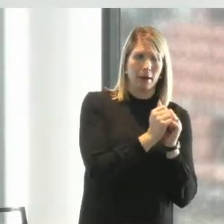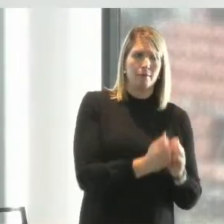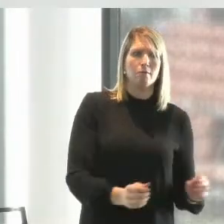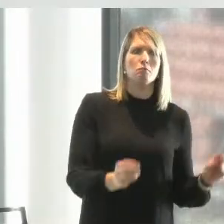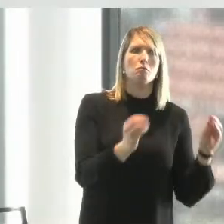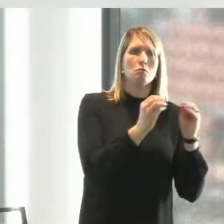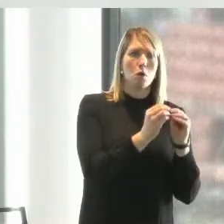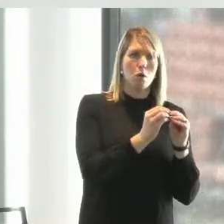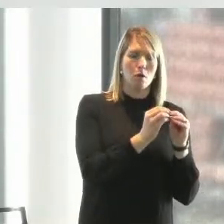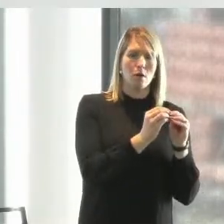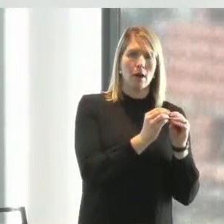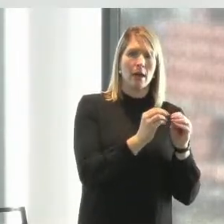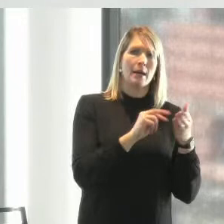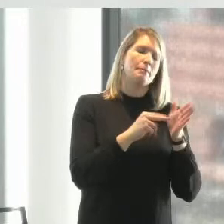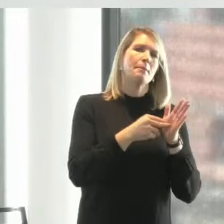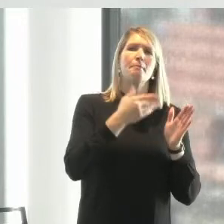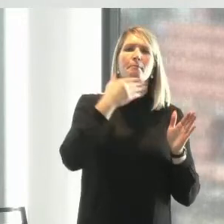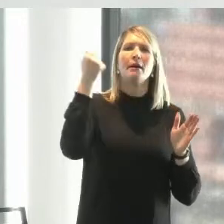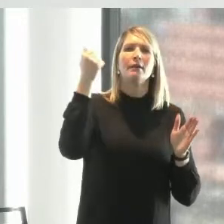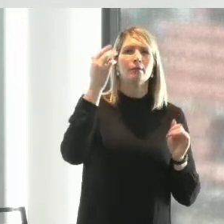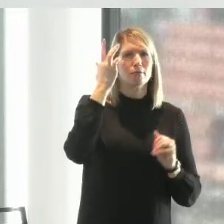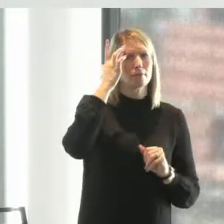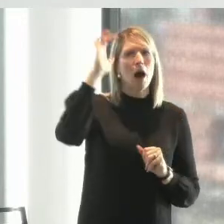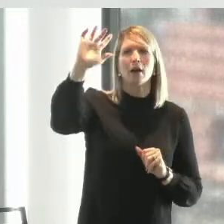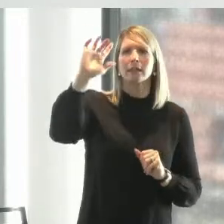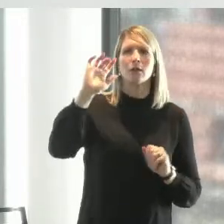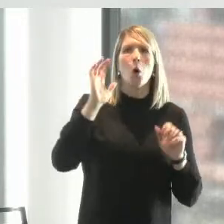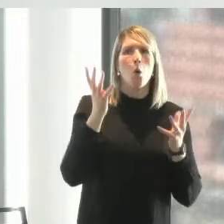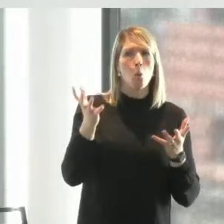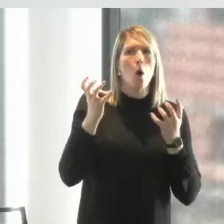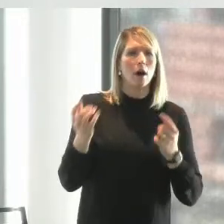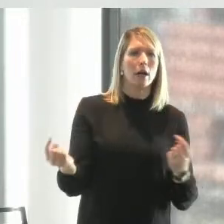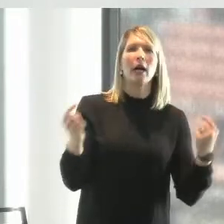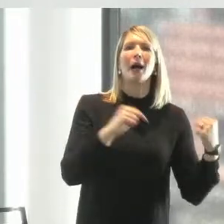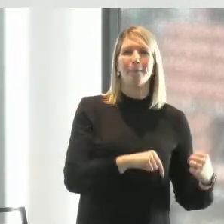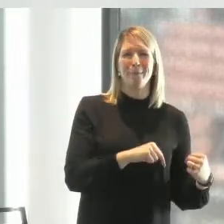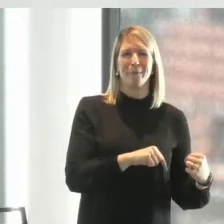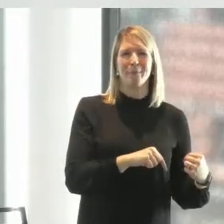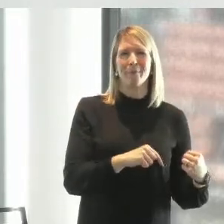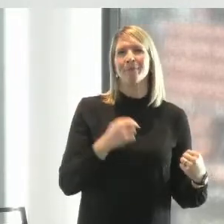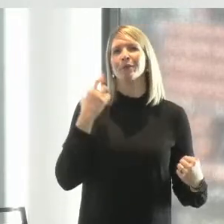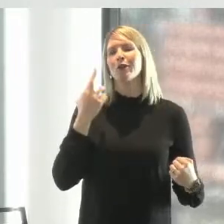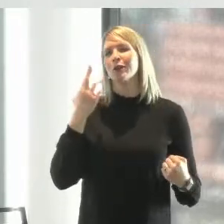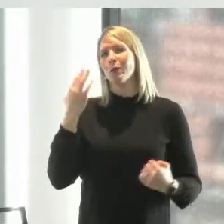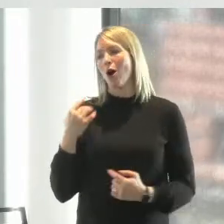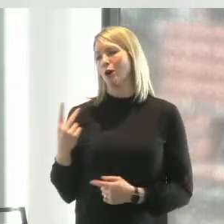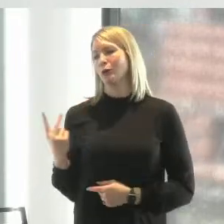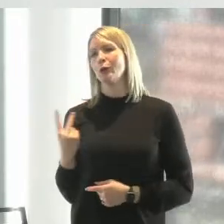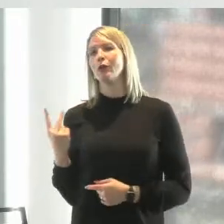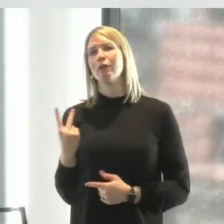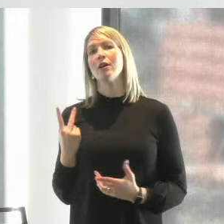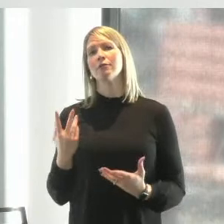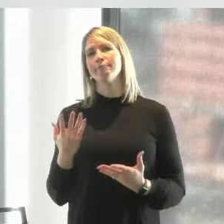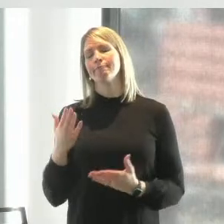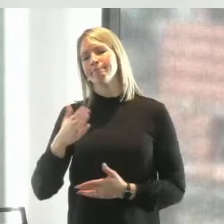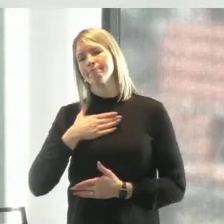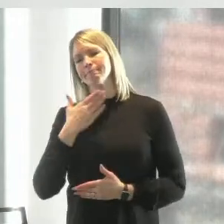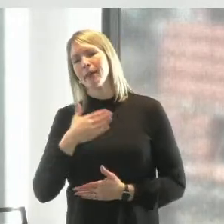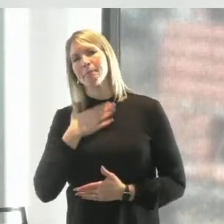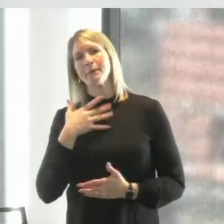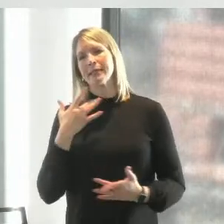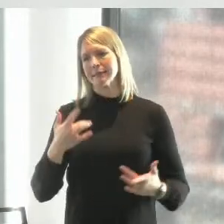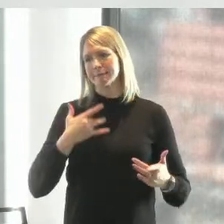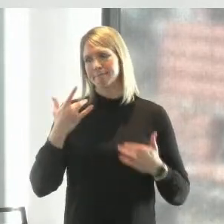of attracting the best and brightest minds. That's why the Premier and I are so very, very unabashedly enthusiastic about